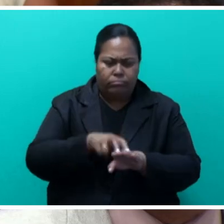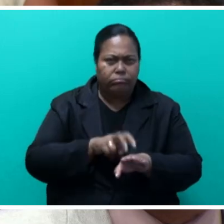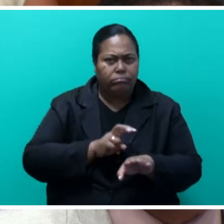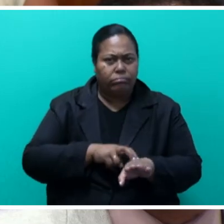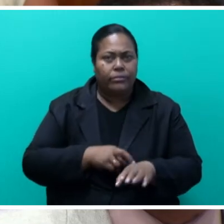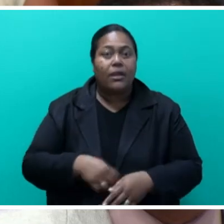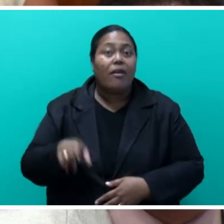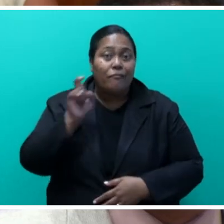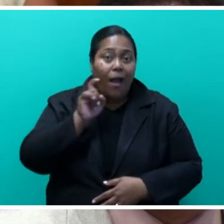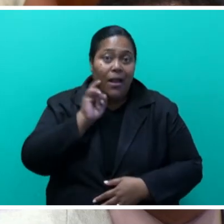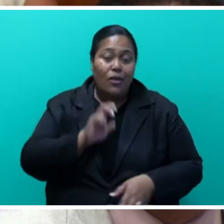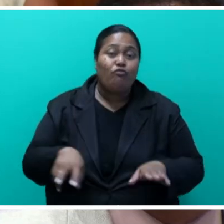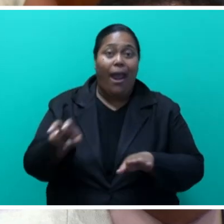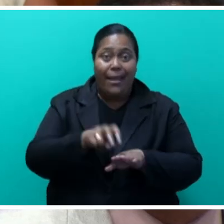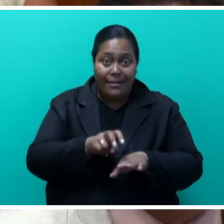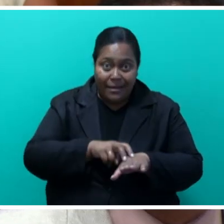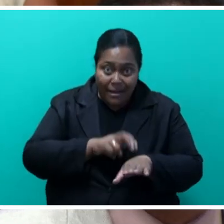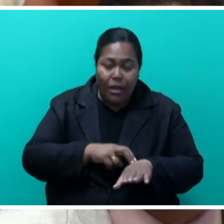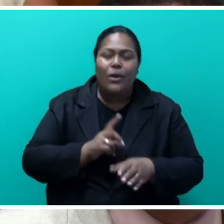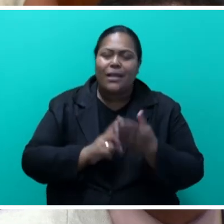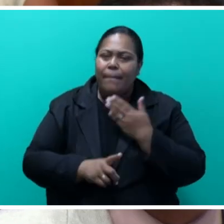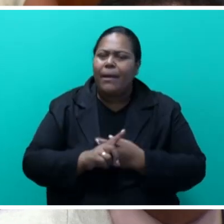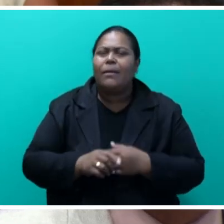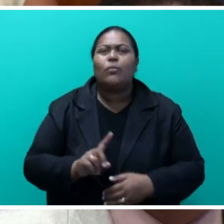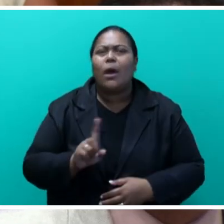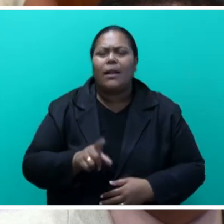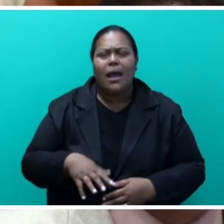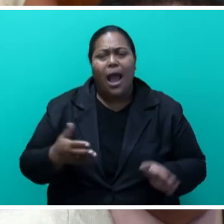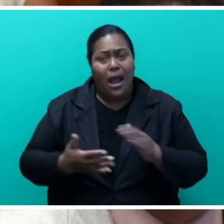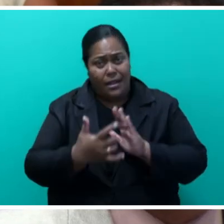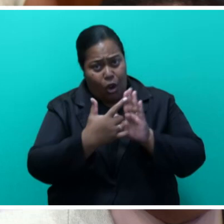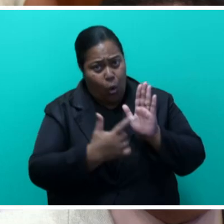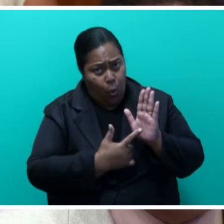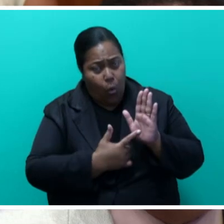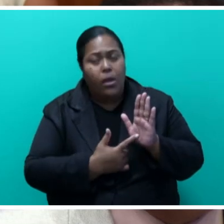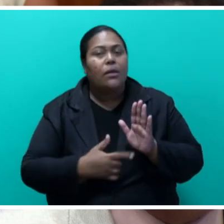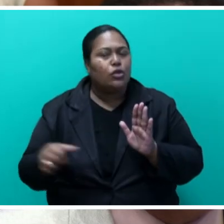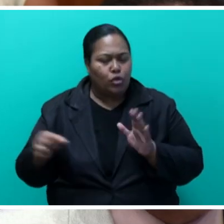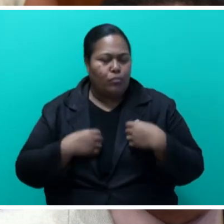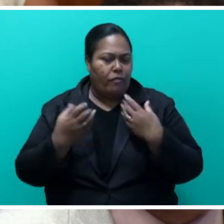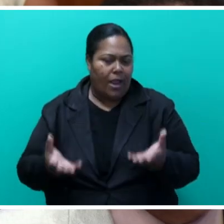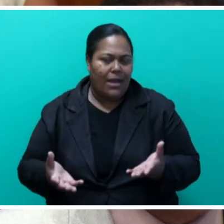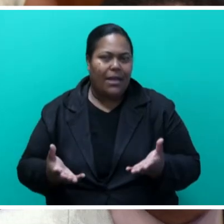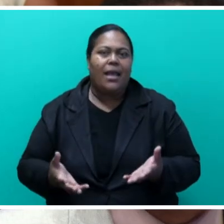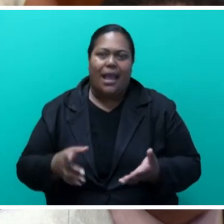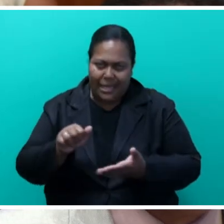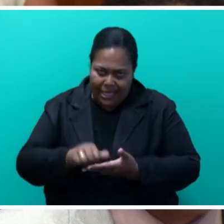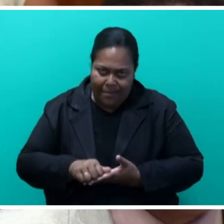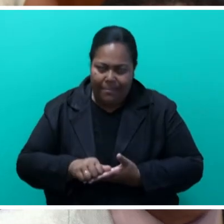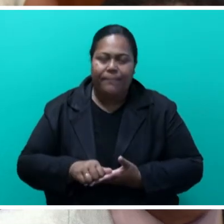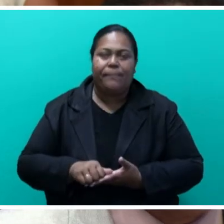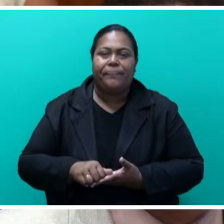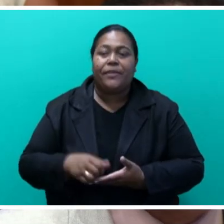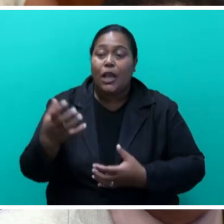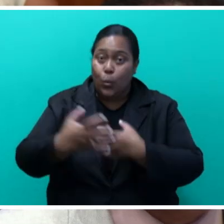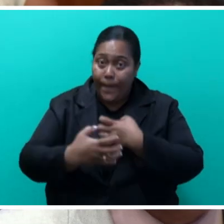Amusement ride owners, sir, are also obliged under the law to provide and maintain plants and systems of